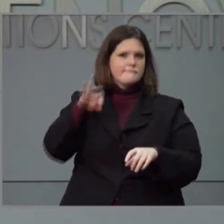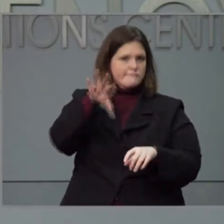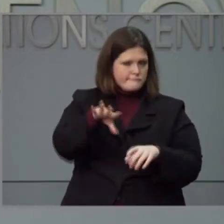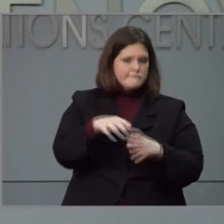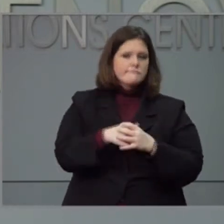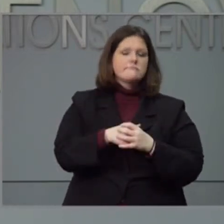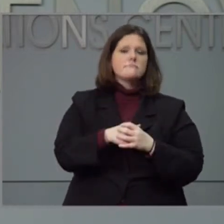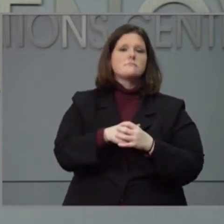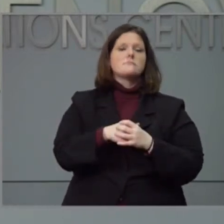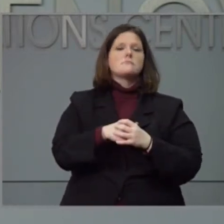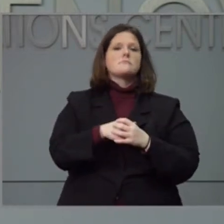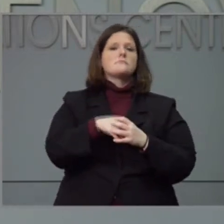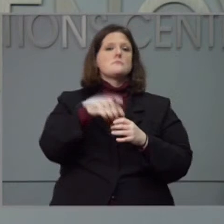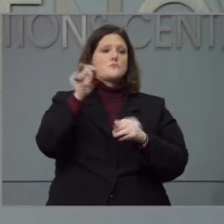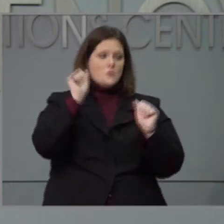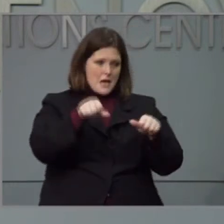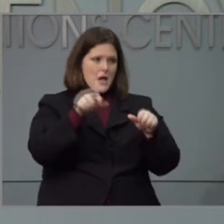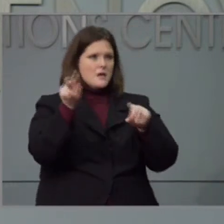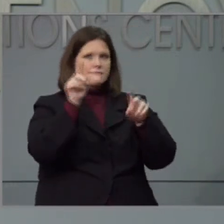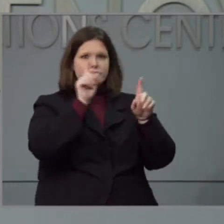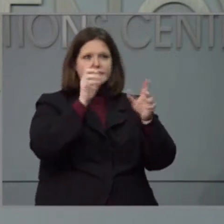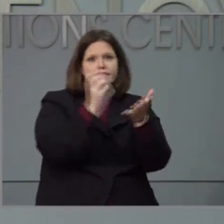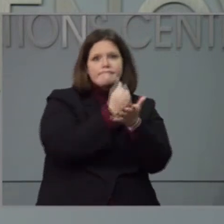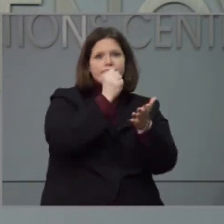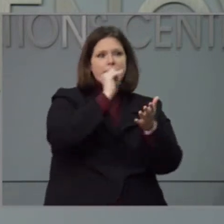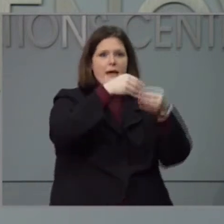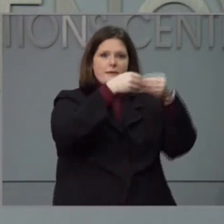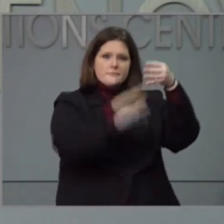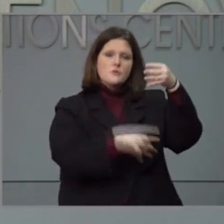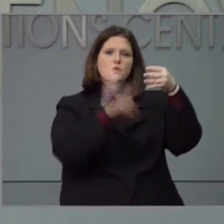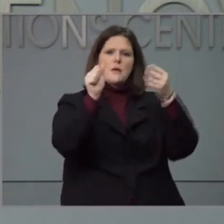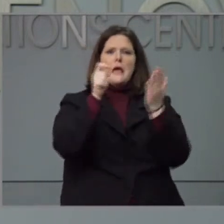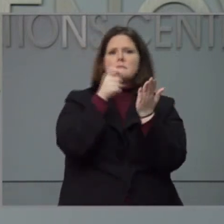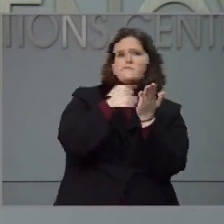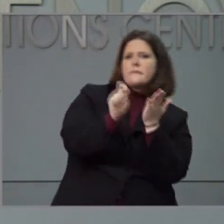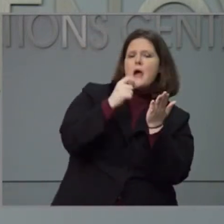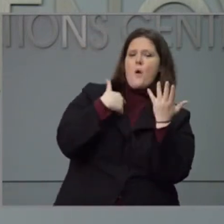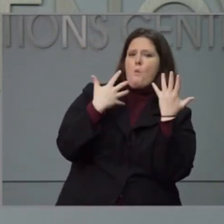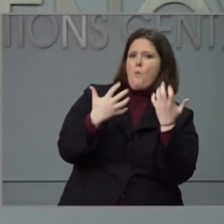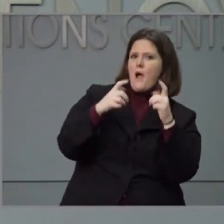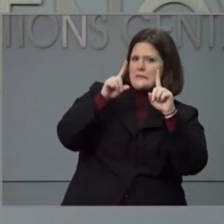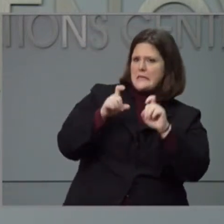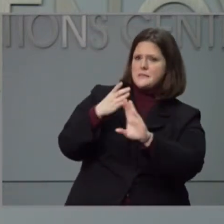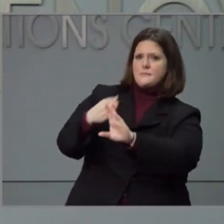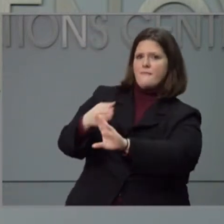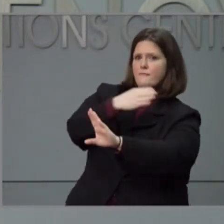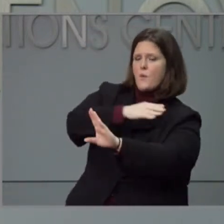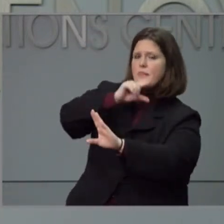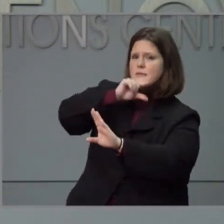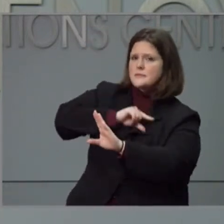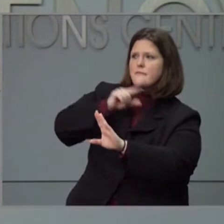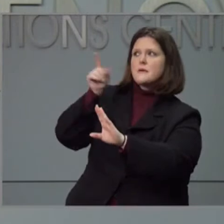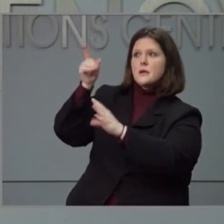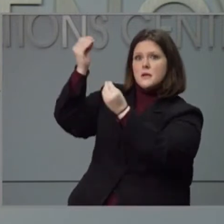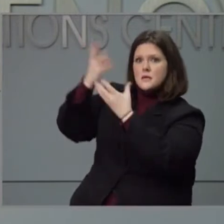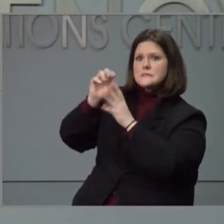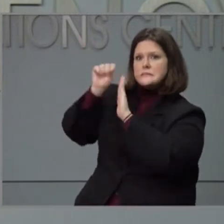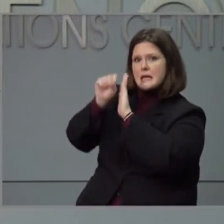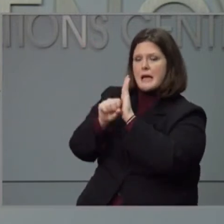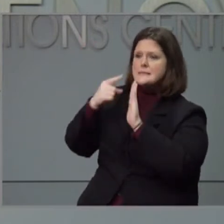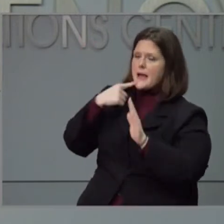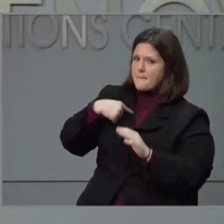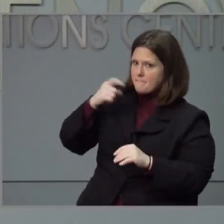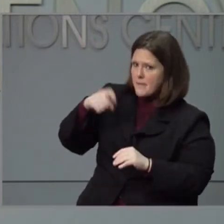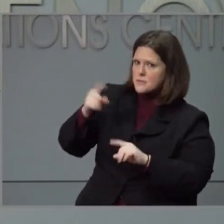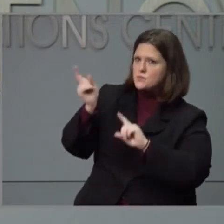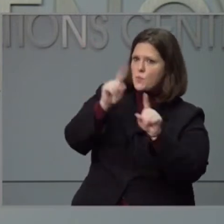there are different ways for you to be able to indicate that you want the test ahead of Thanksgiving. And I'd reiterate again